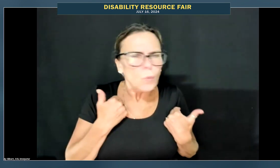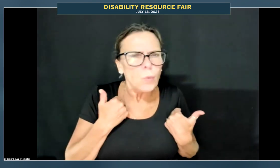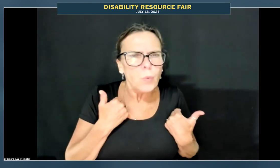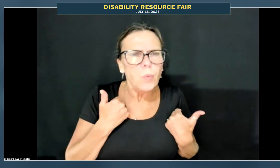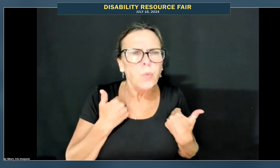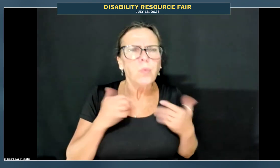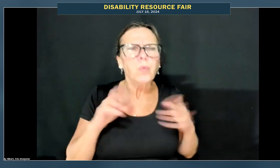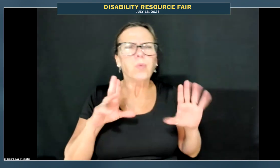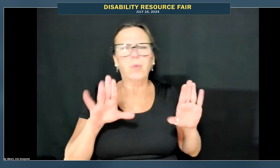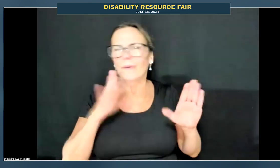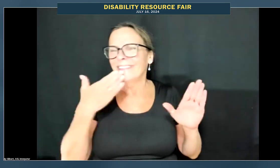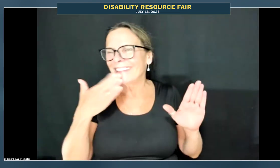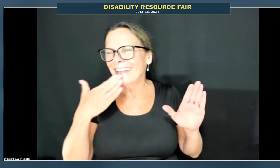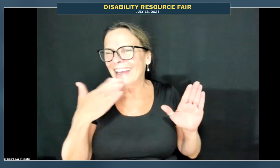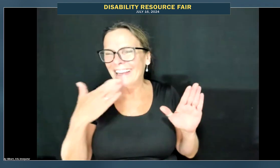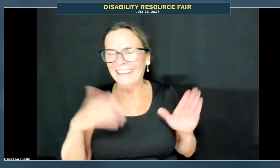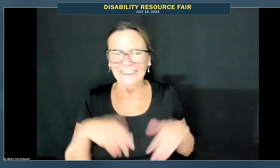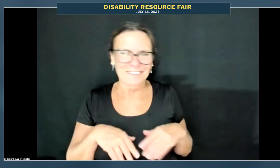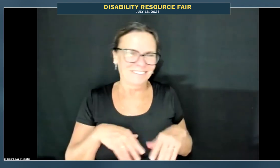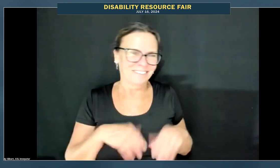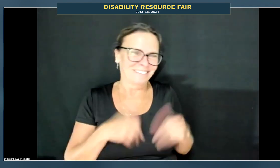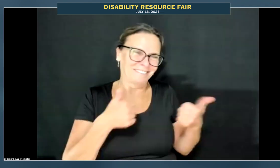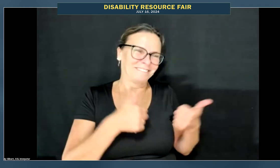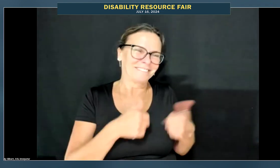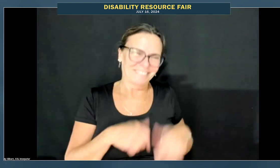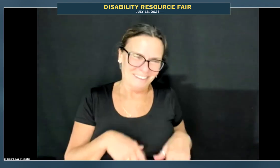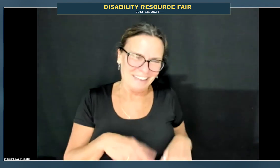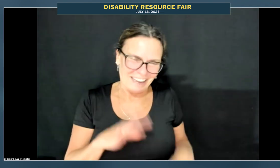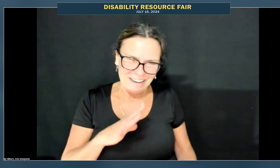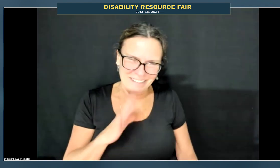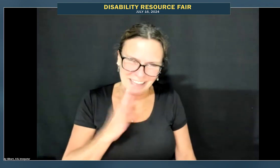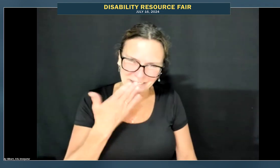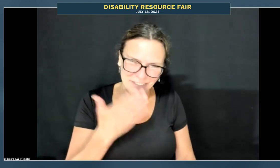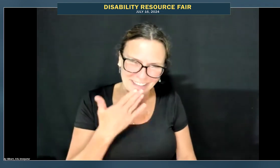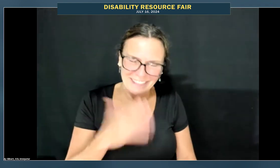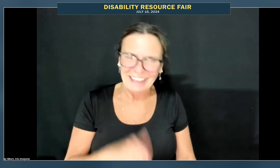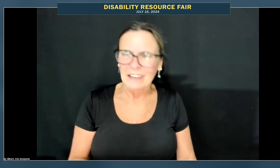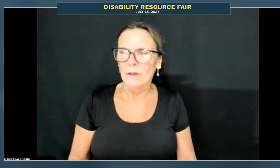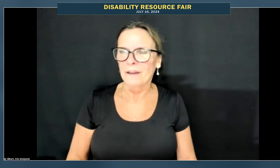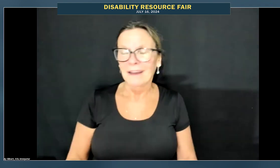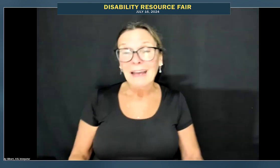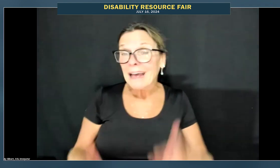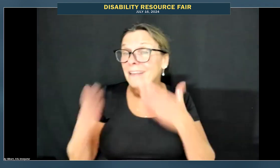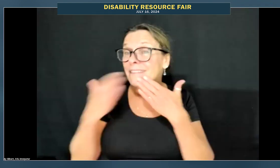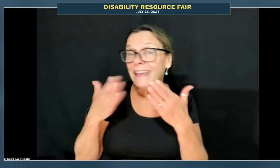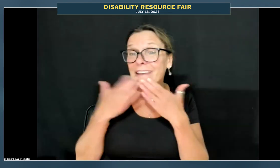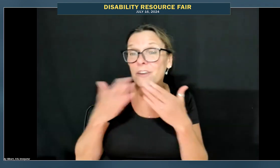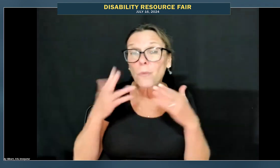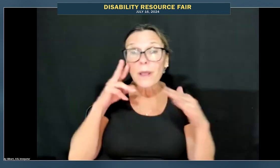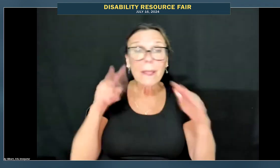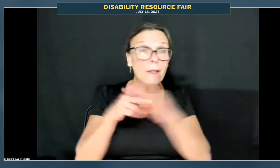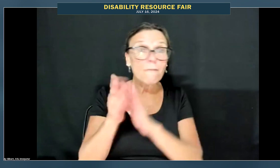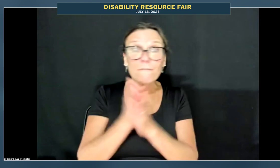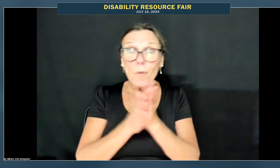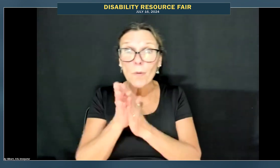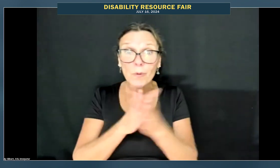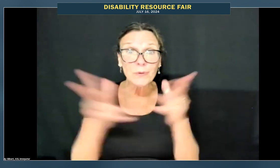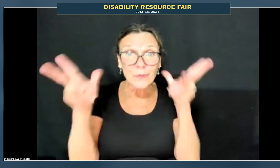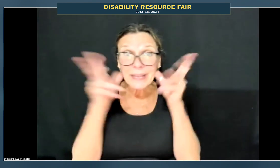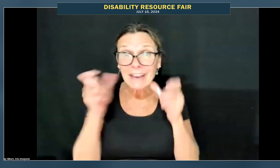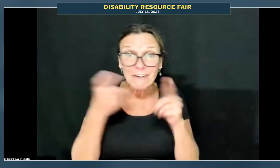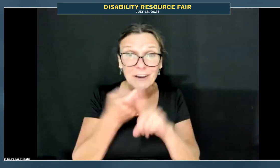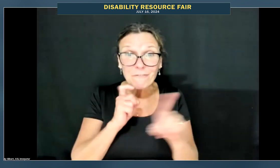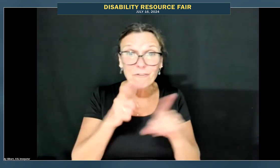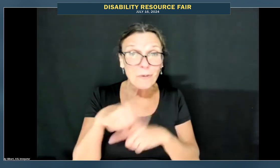stepped in. Thank you, Deanna. Anytime. Thank all you right. both. Thank you very much. And we look forward to hearing from you this evening.